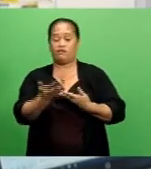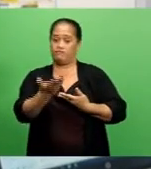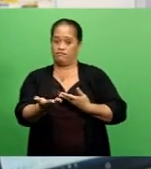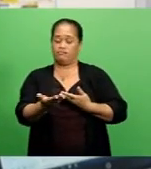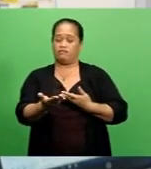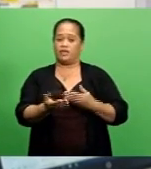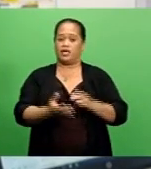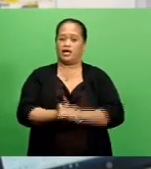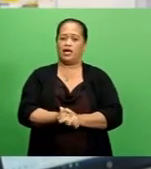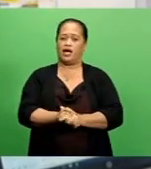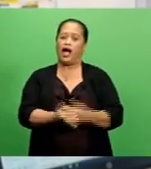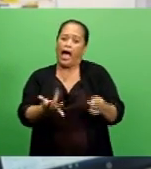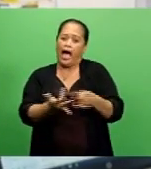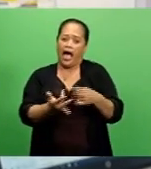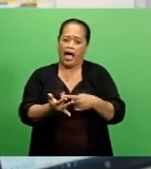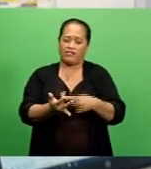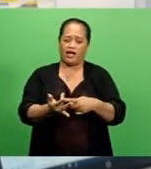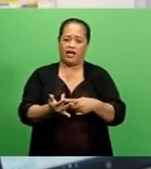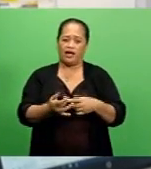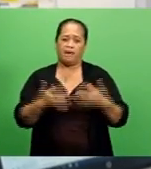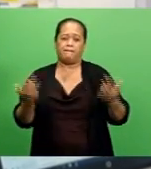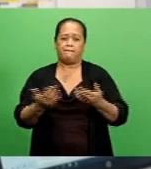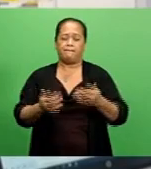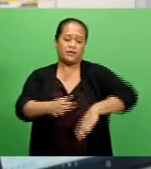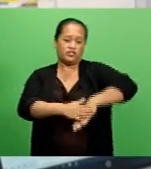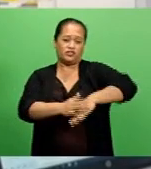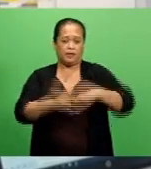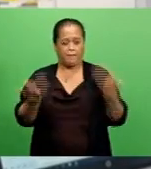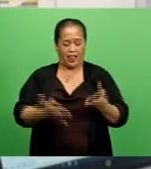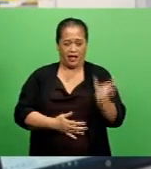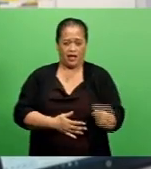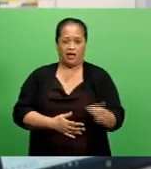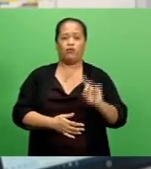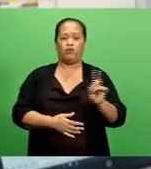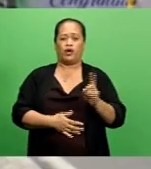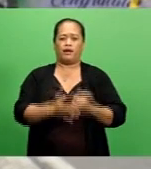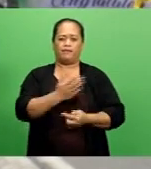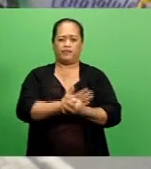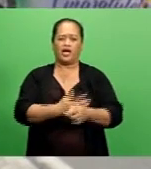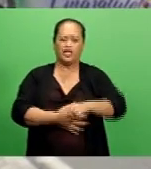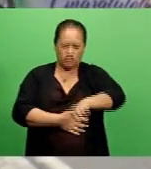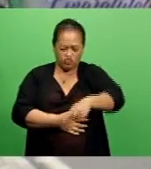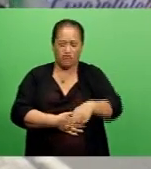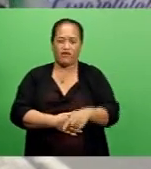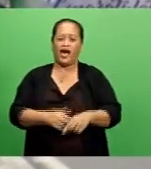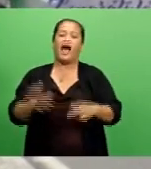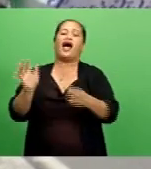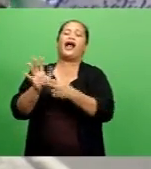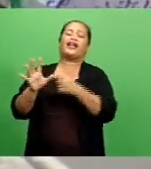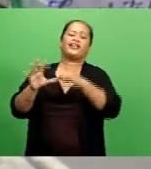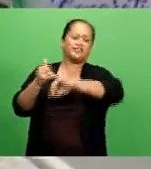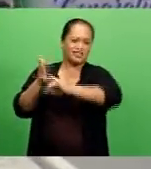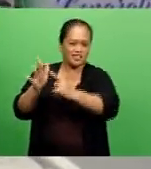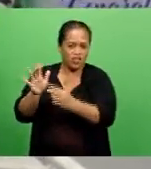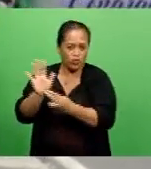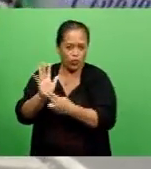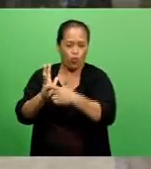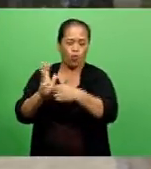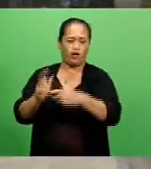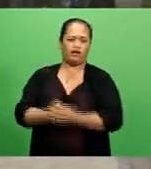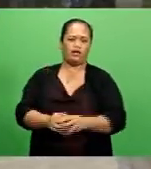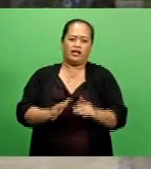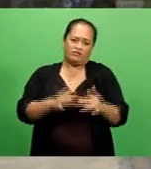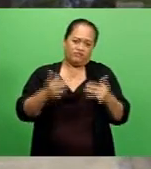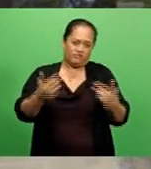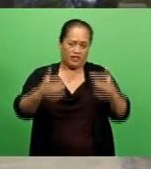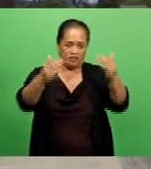futsal players are moving between Lemi, Suva and Nasino and Reva. Meanwhile, new Premier team Nandronga says they'll